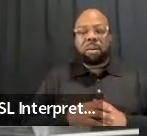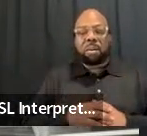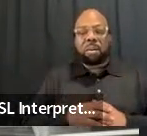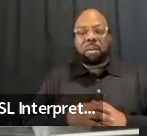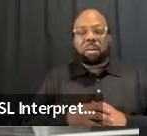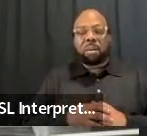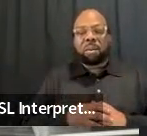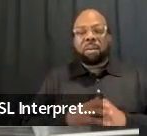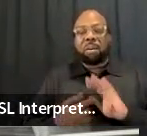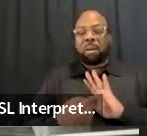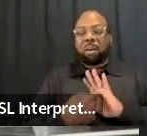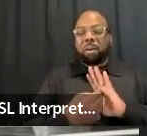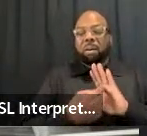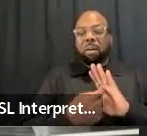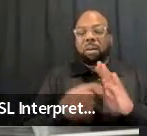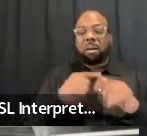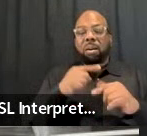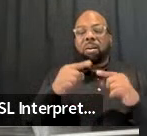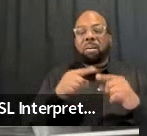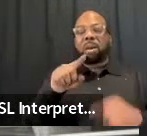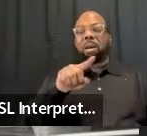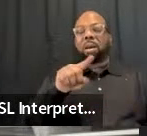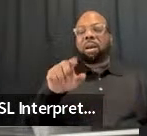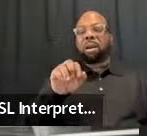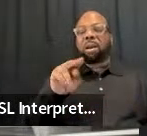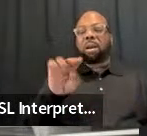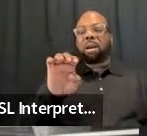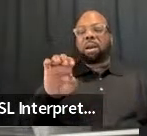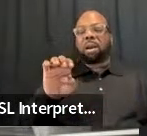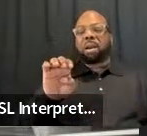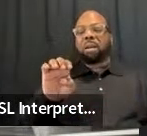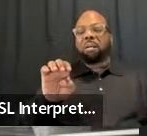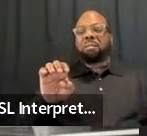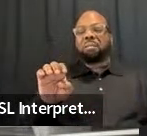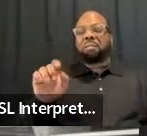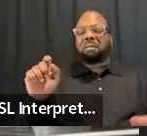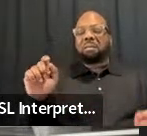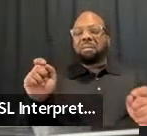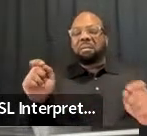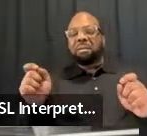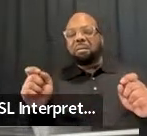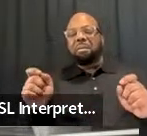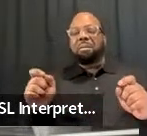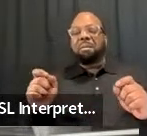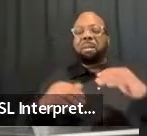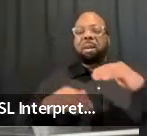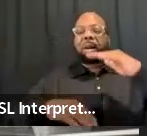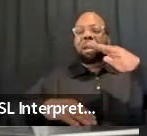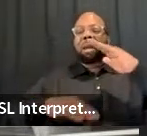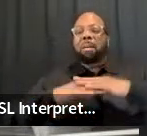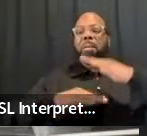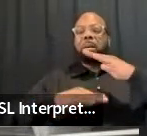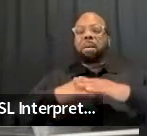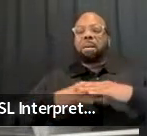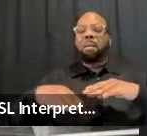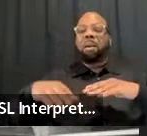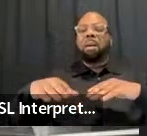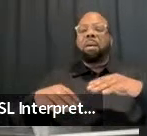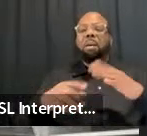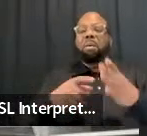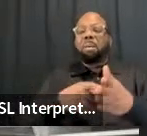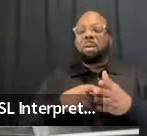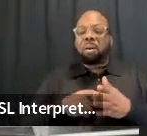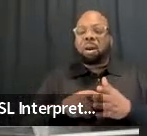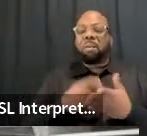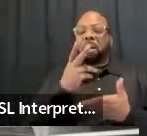For example, when it comes to zoning tailoring here, the minimum space requirements for a parking space are